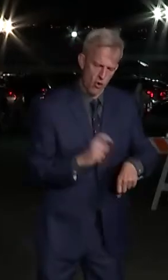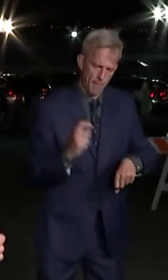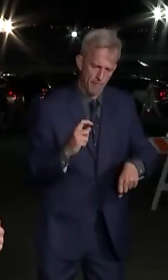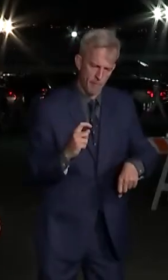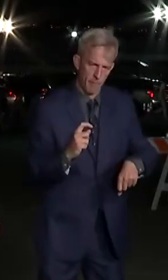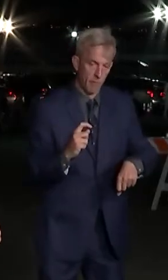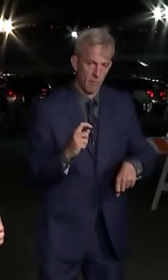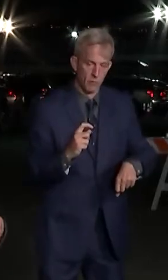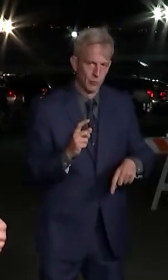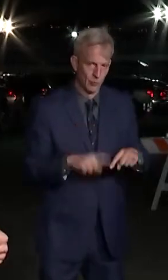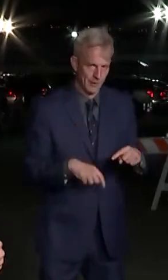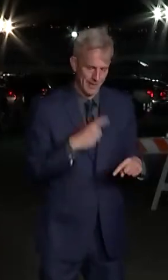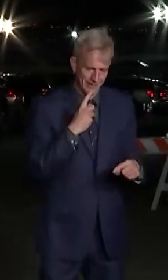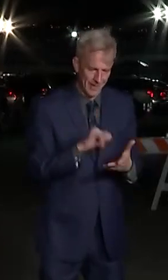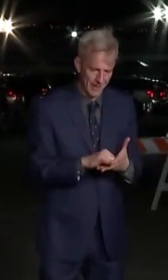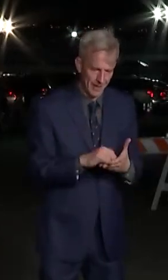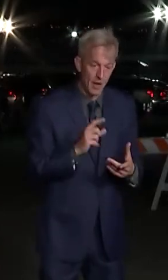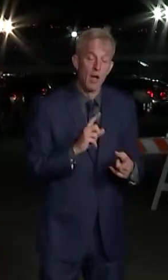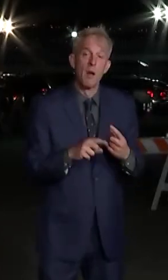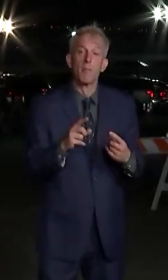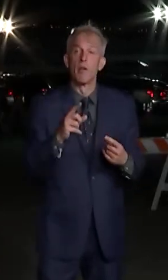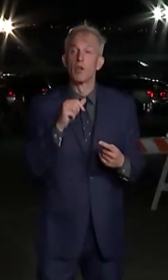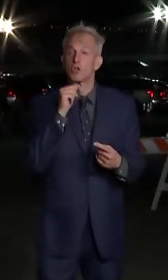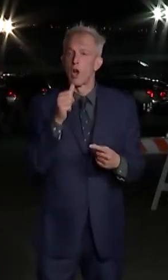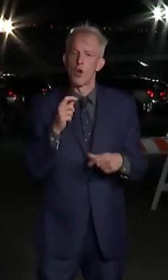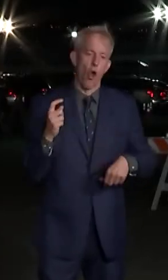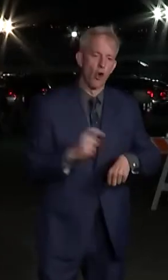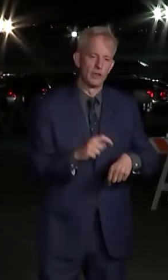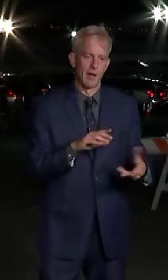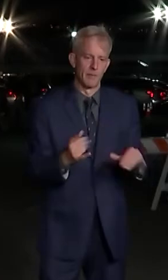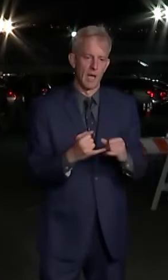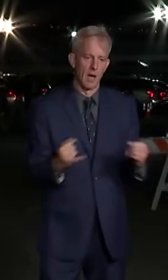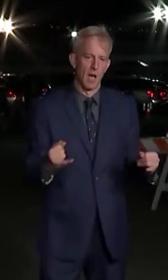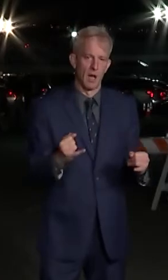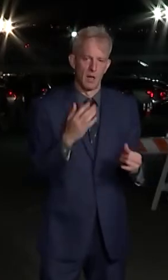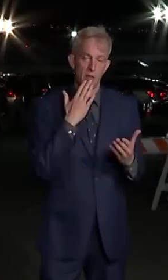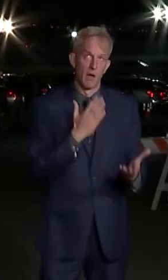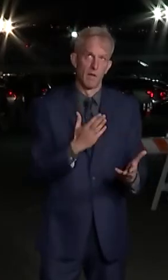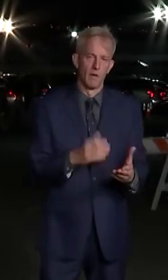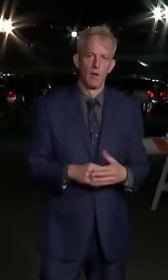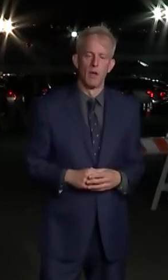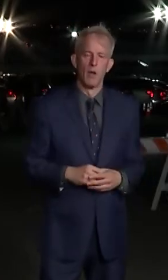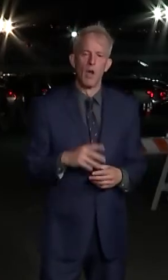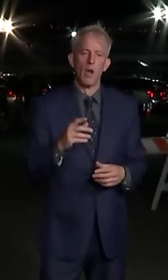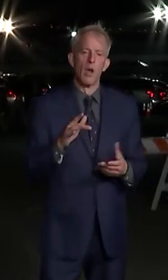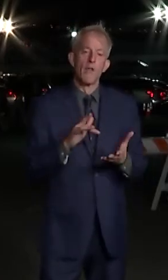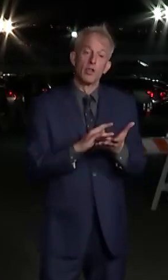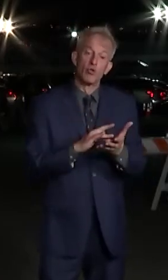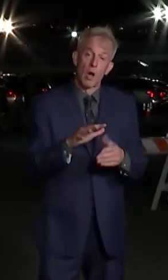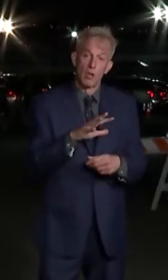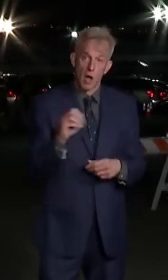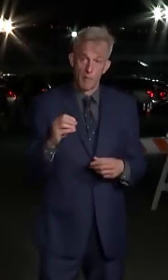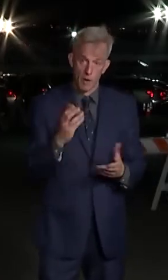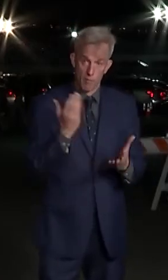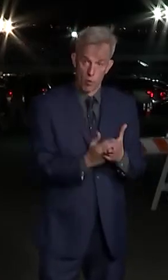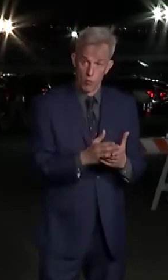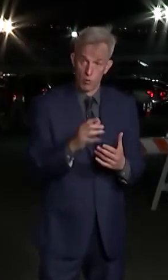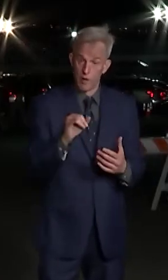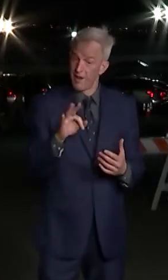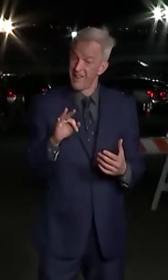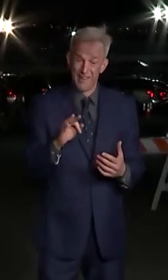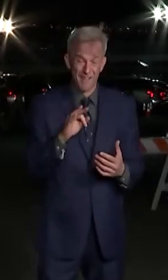there's no longer an on-time sort of deadline. Pfizer has shown this, maybe Moderna. Worst case scenario, if production doesn't ramp